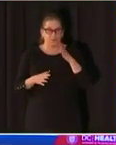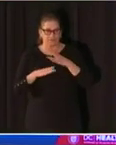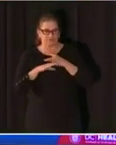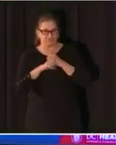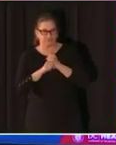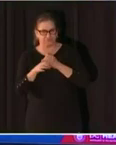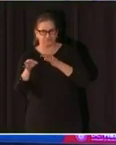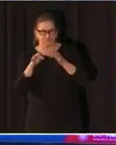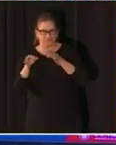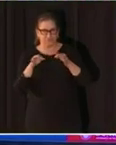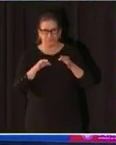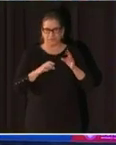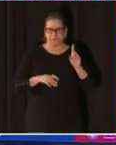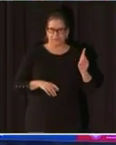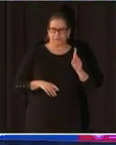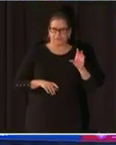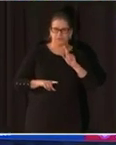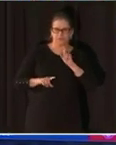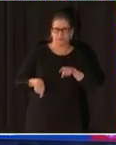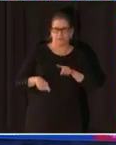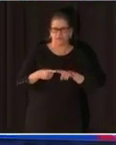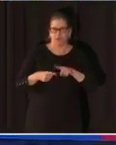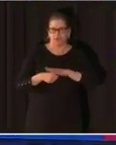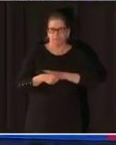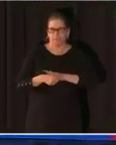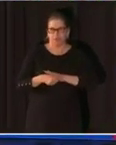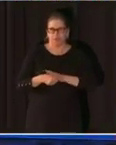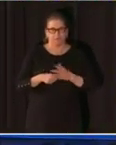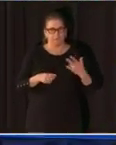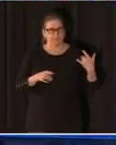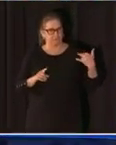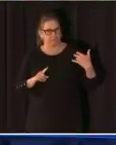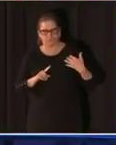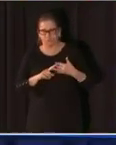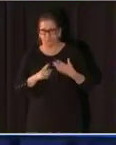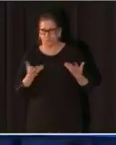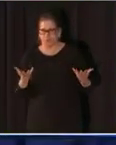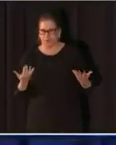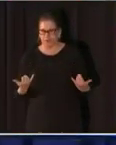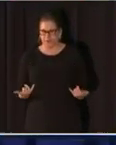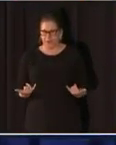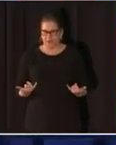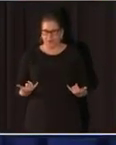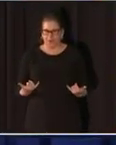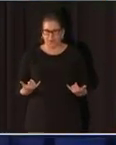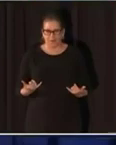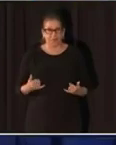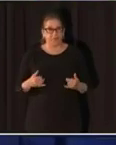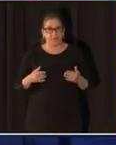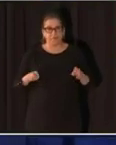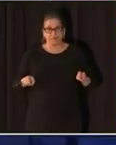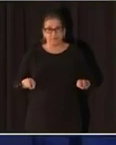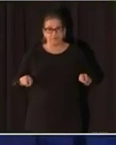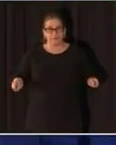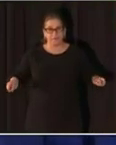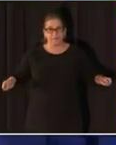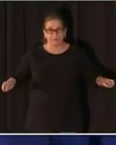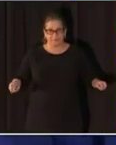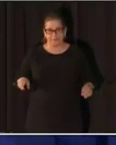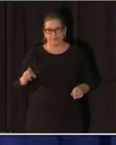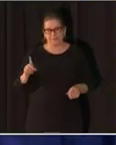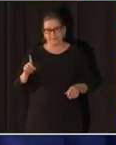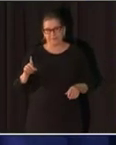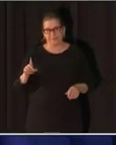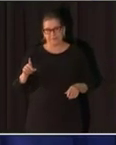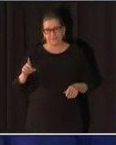district's response to COVID-19. I'm joined by the D.C. Health Director, LaQuandra Nesbitt,